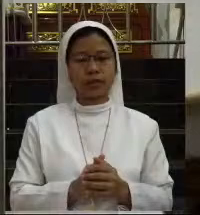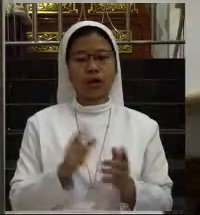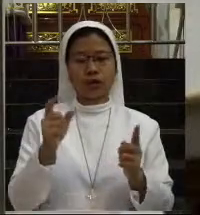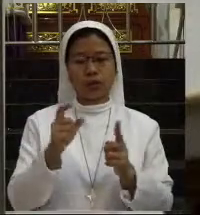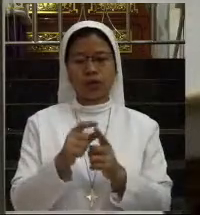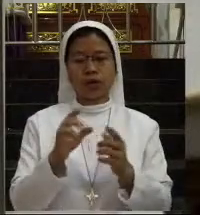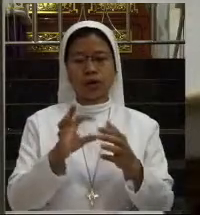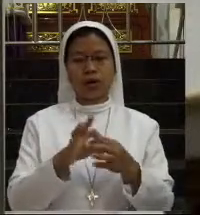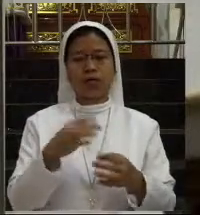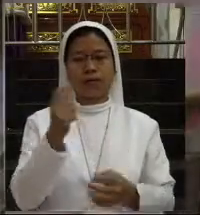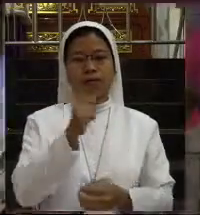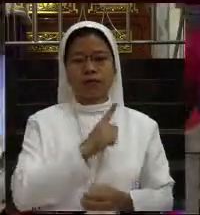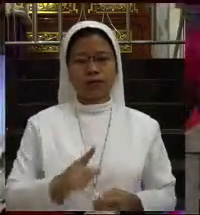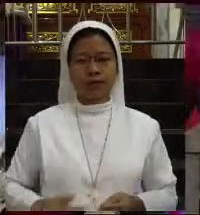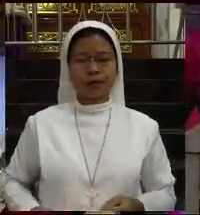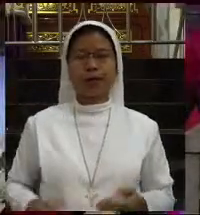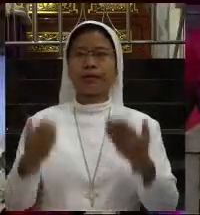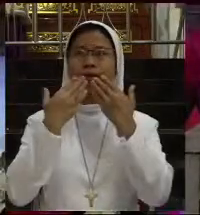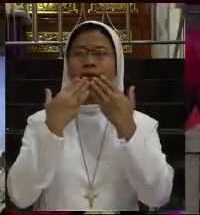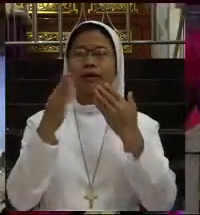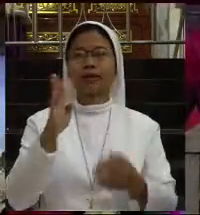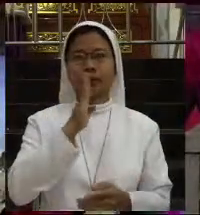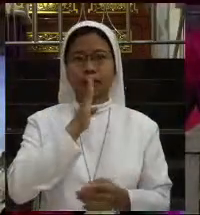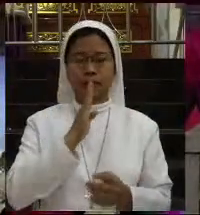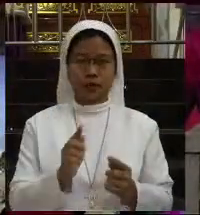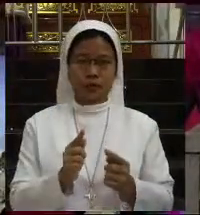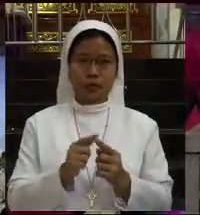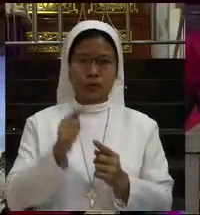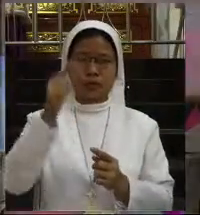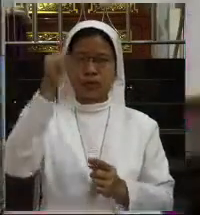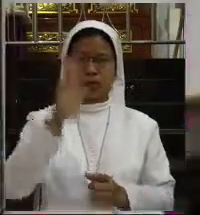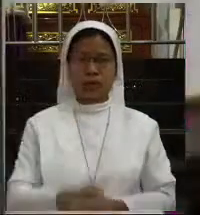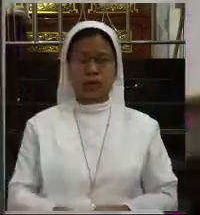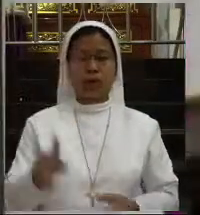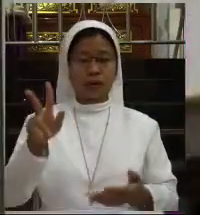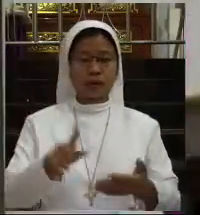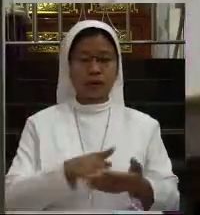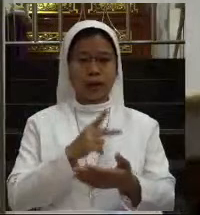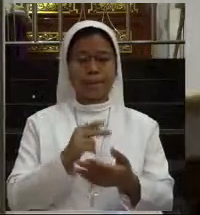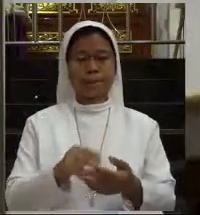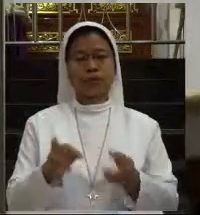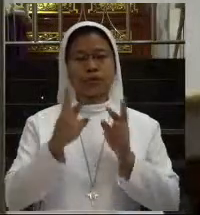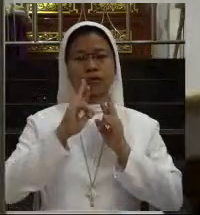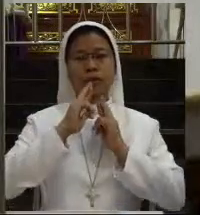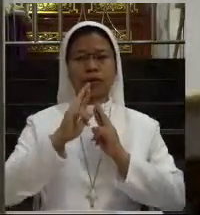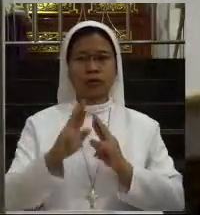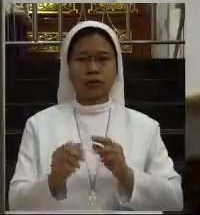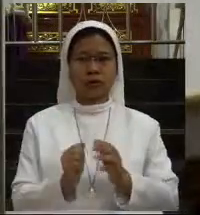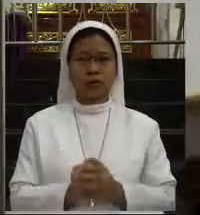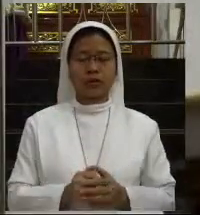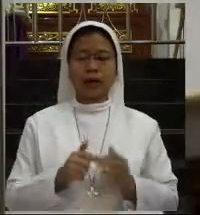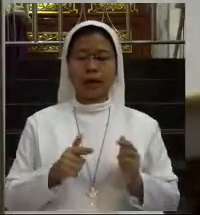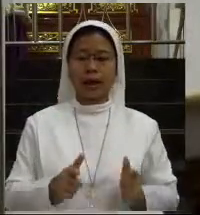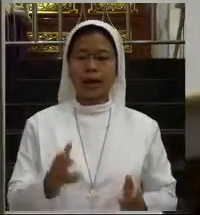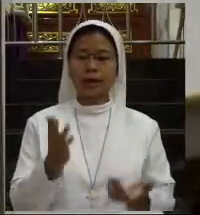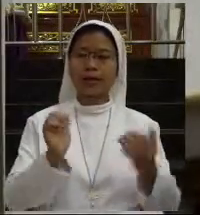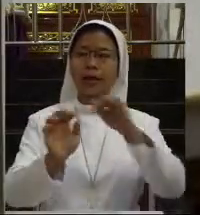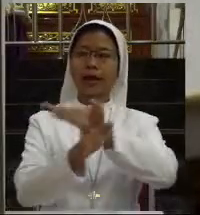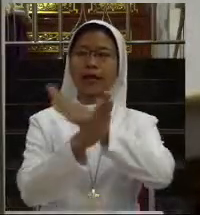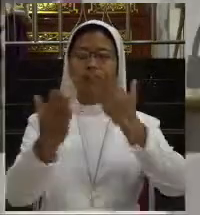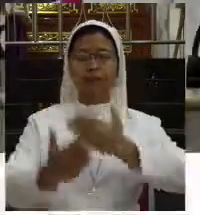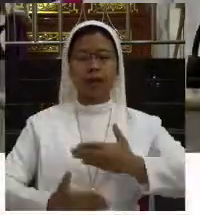The word of the Lord. Thanks be to God. Responsorial Psalm. Let the heavens be